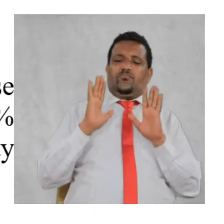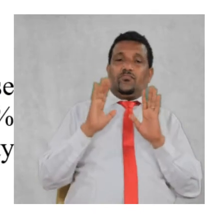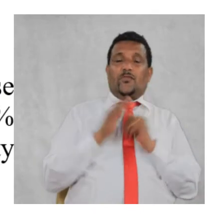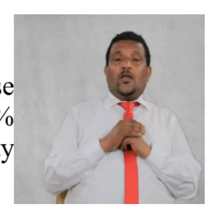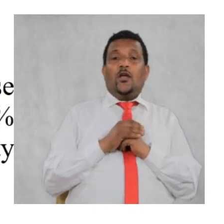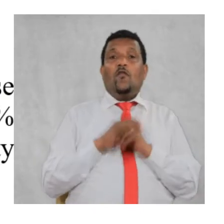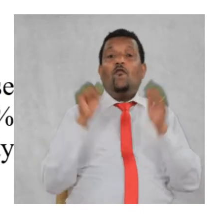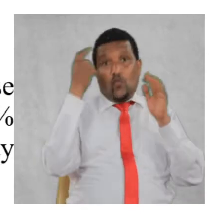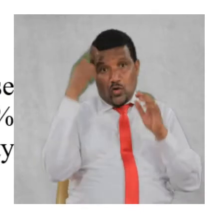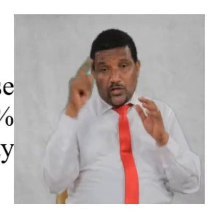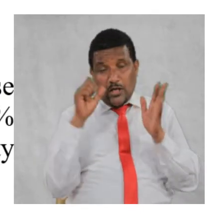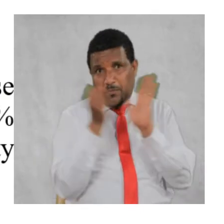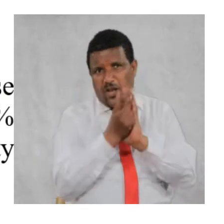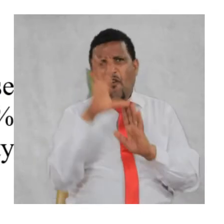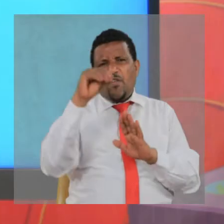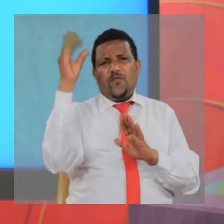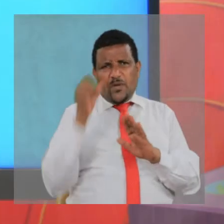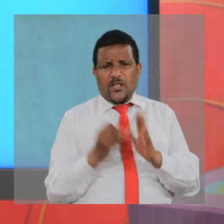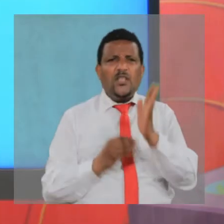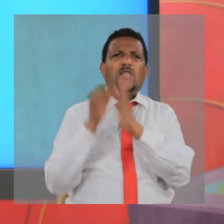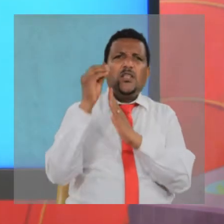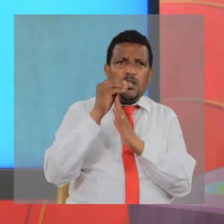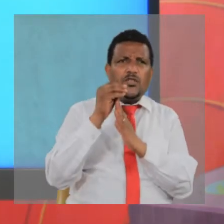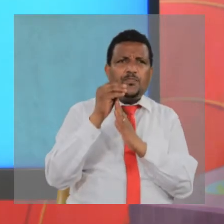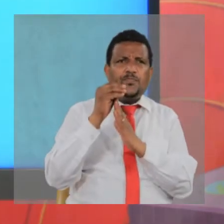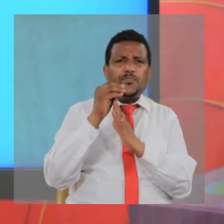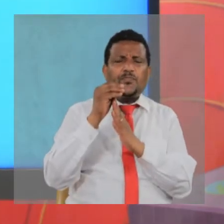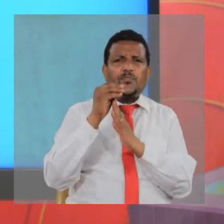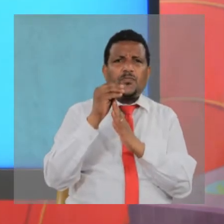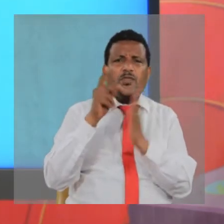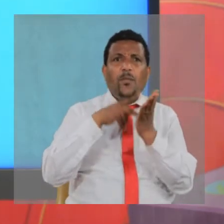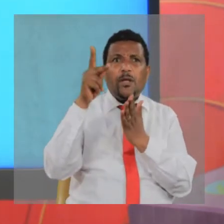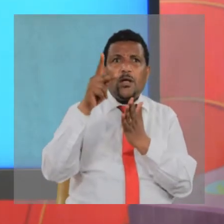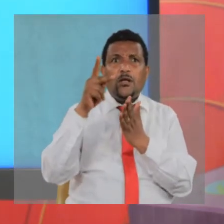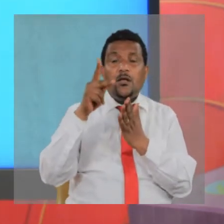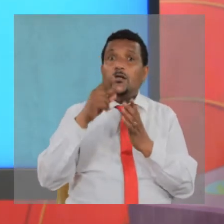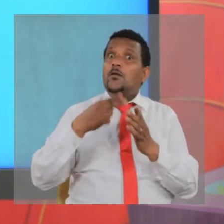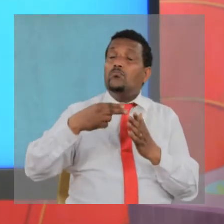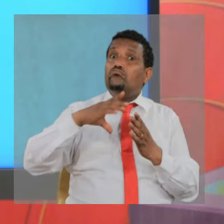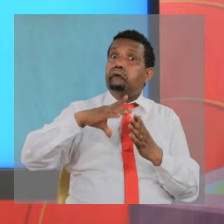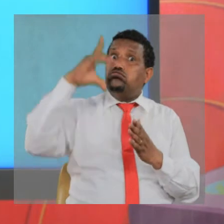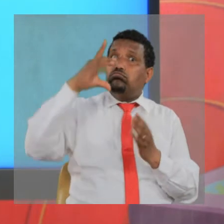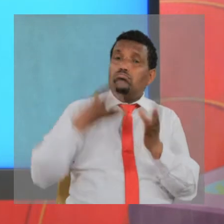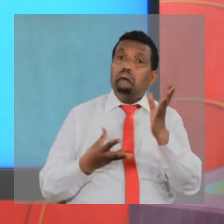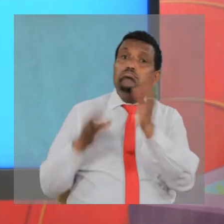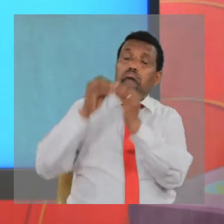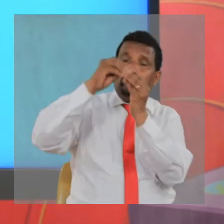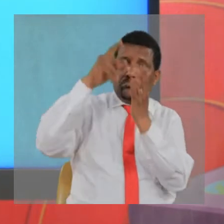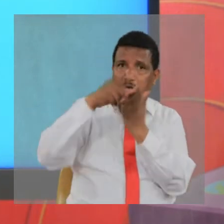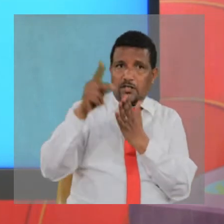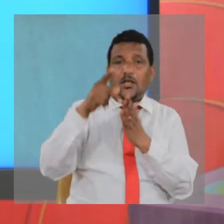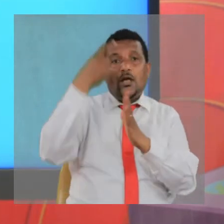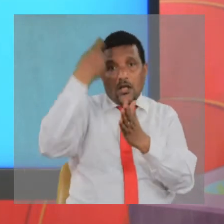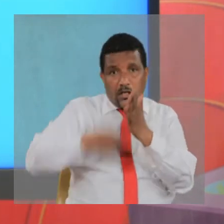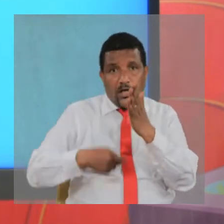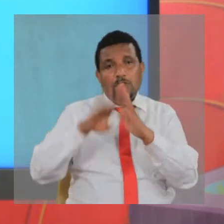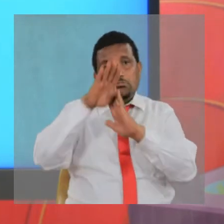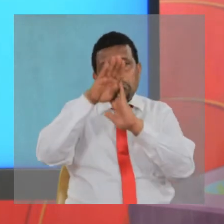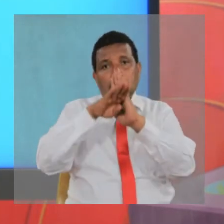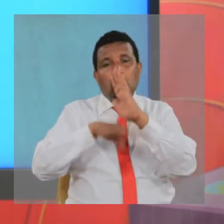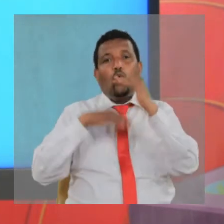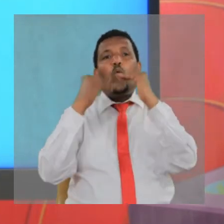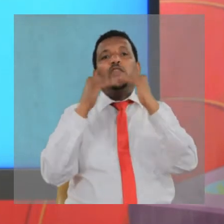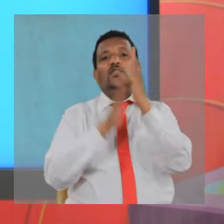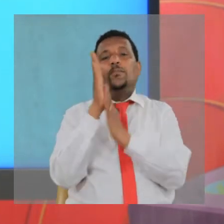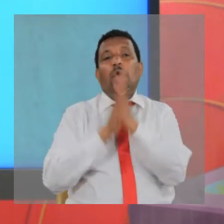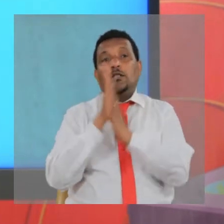For example, a 50% increase in price is a large increment in price, but the resulting decrement in quantity